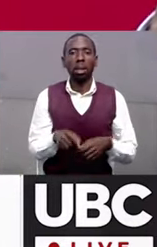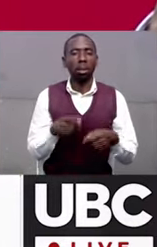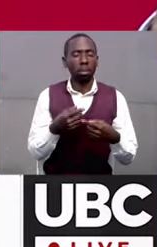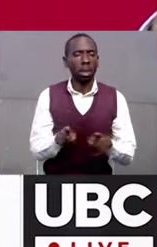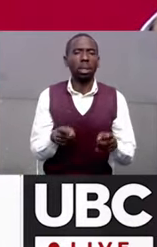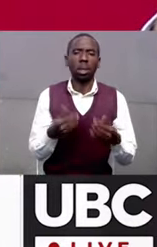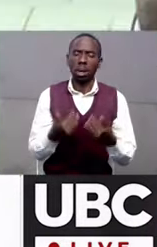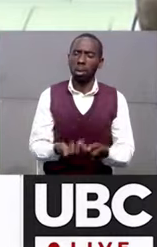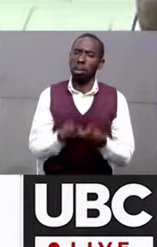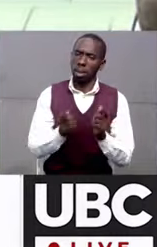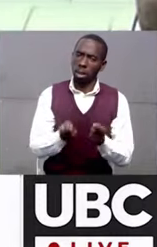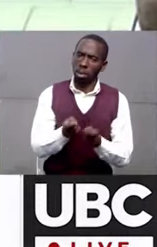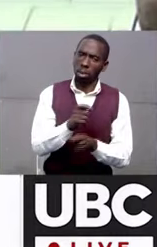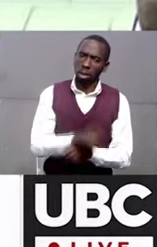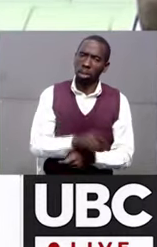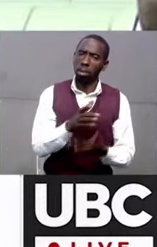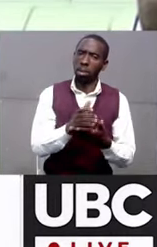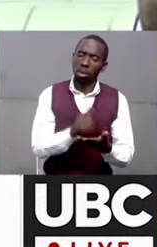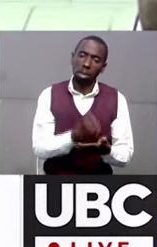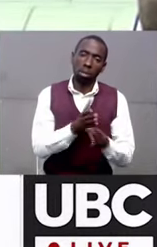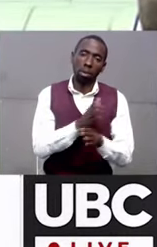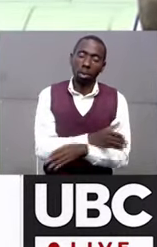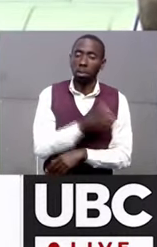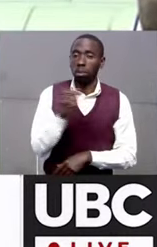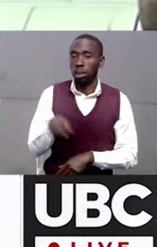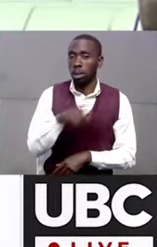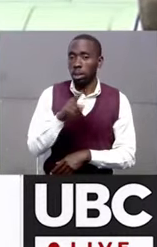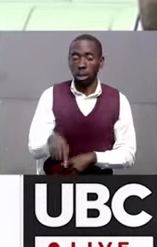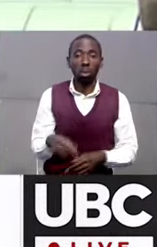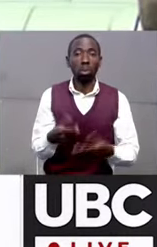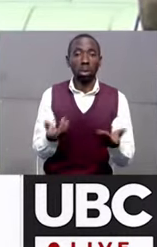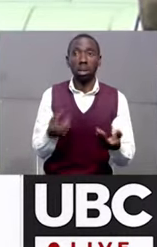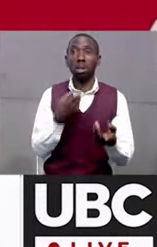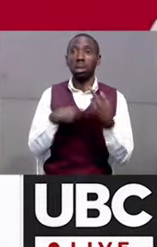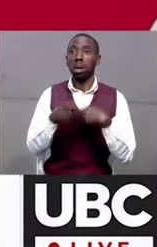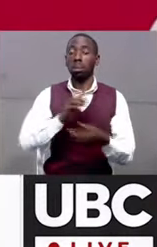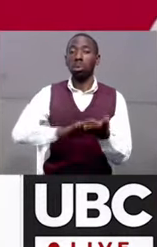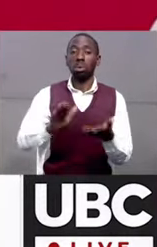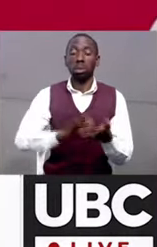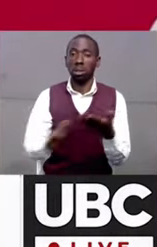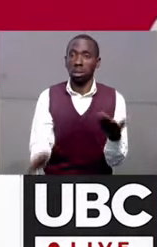making a correction because there was an so error. So we deserve an apology from him.